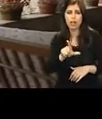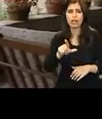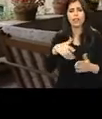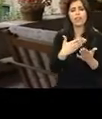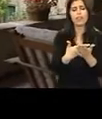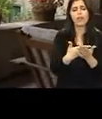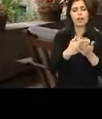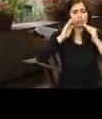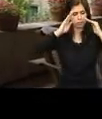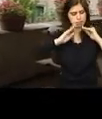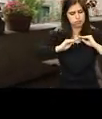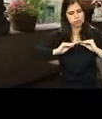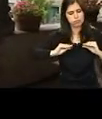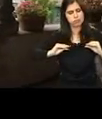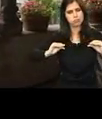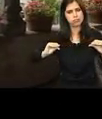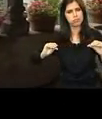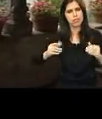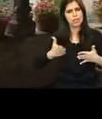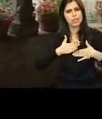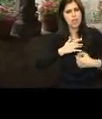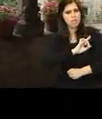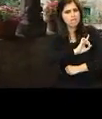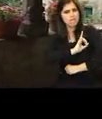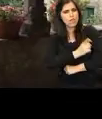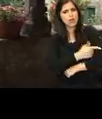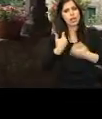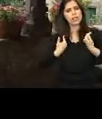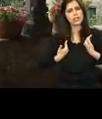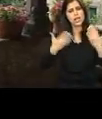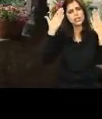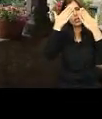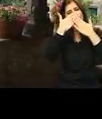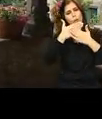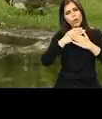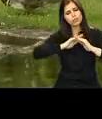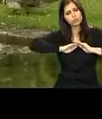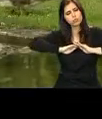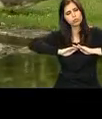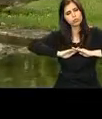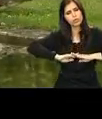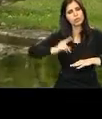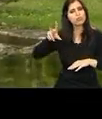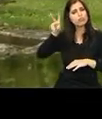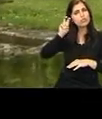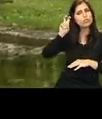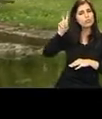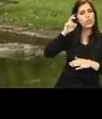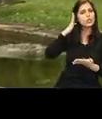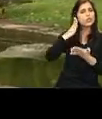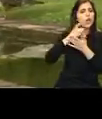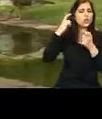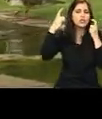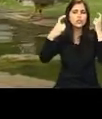of balance, the restoring of strength, and rest in the silence of calm nights, where only the whisperings of nature can